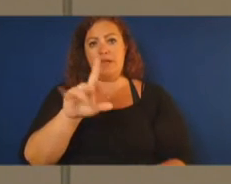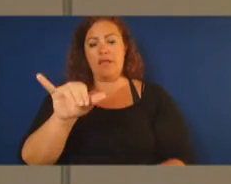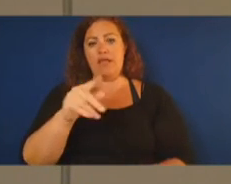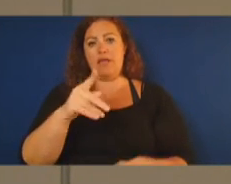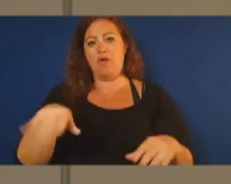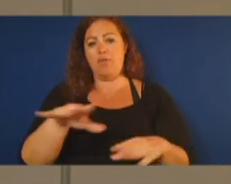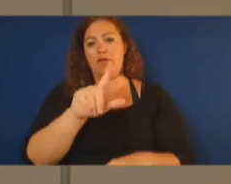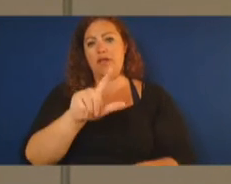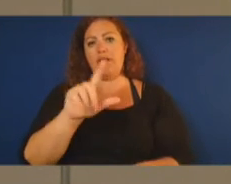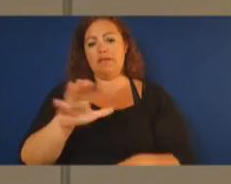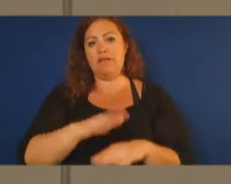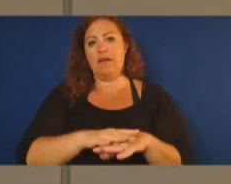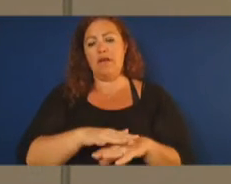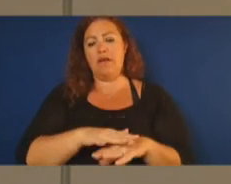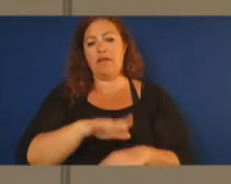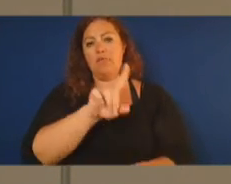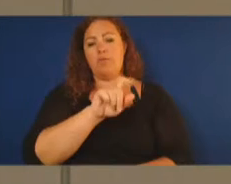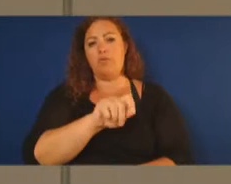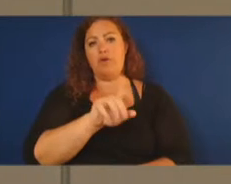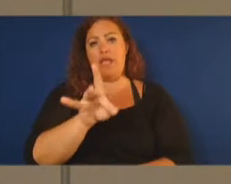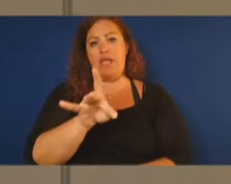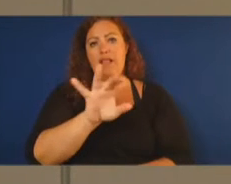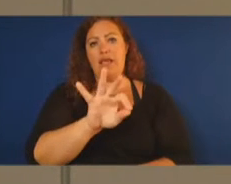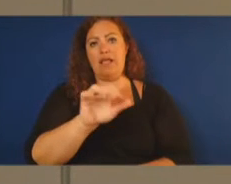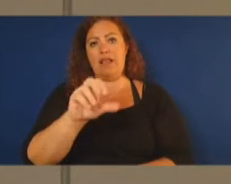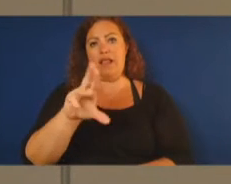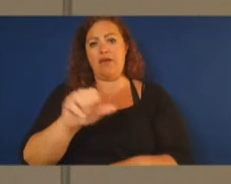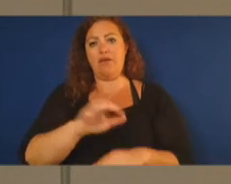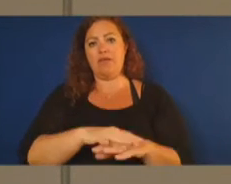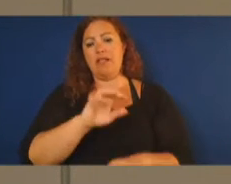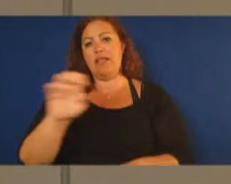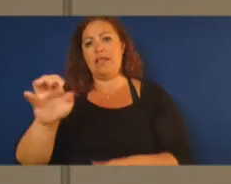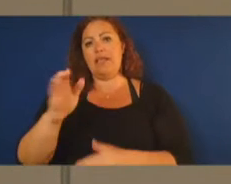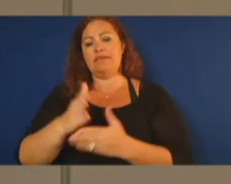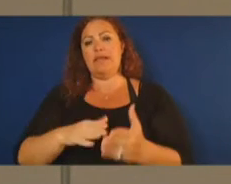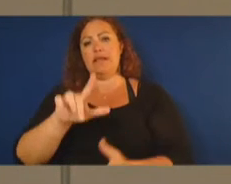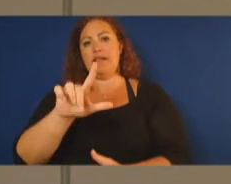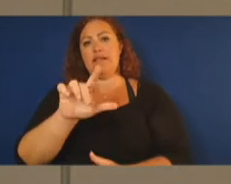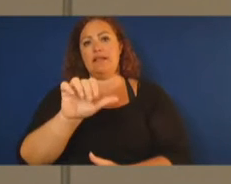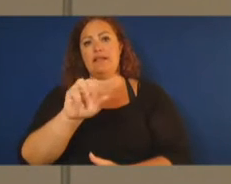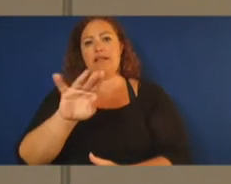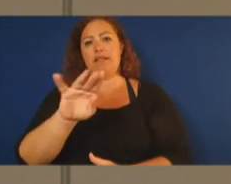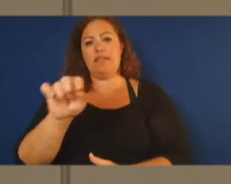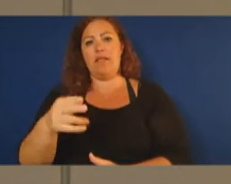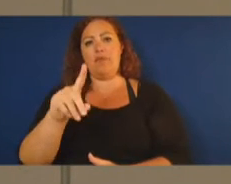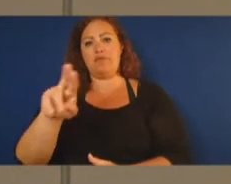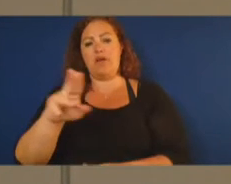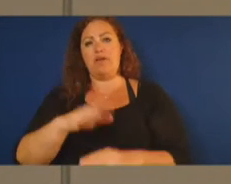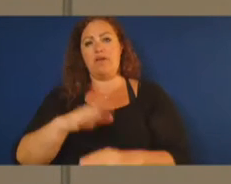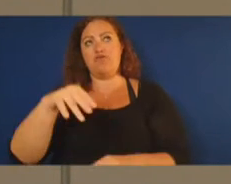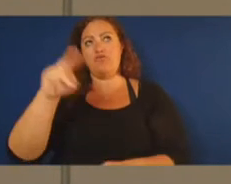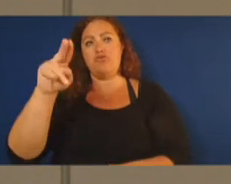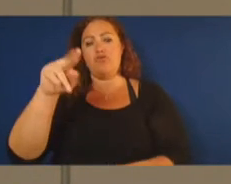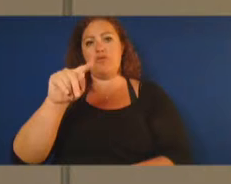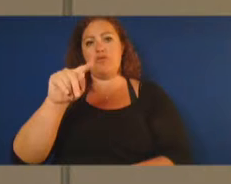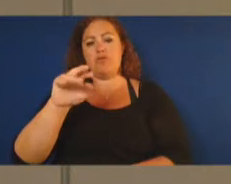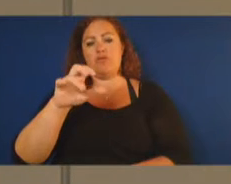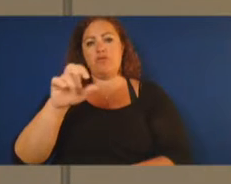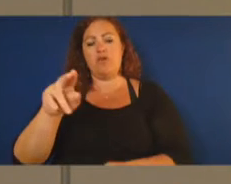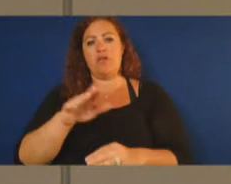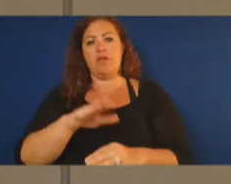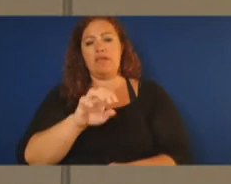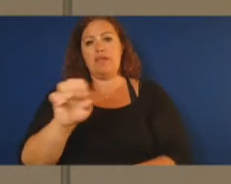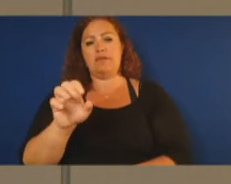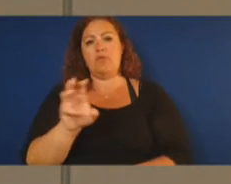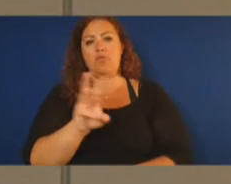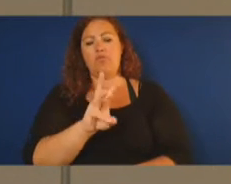approximately 1.89 Acres located on the east side of lambath Drive North of North trian Street and West of w West East Way Drive